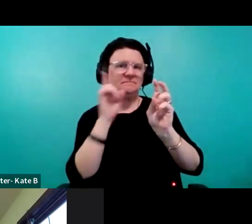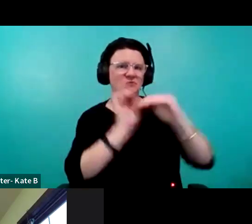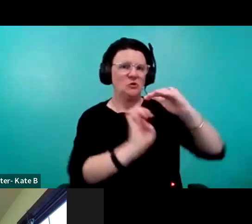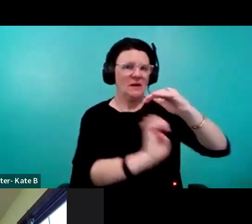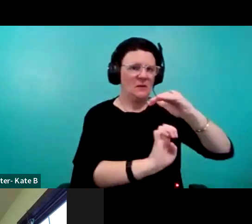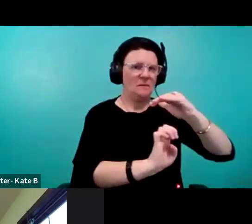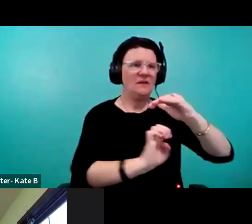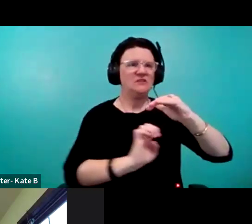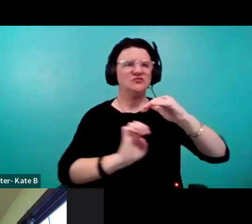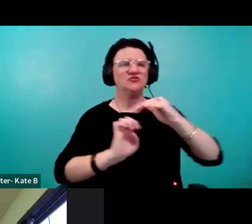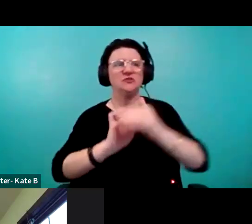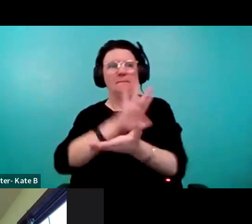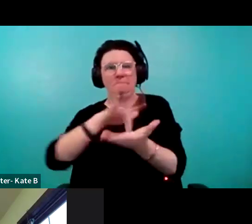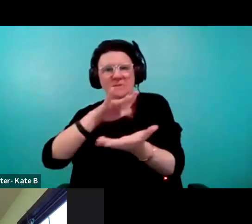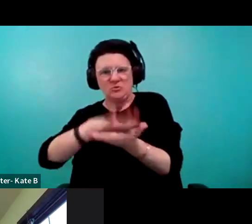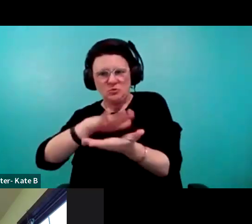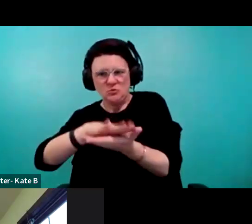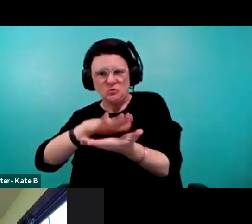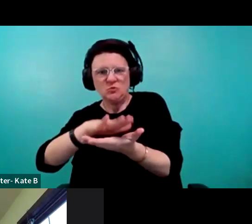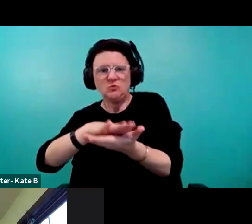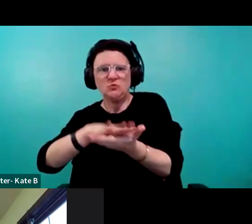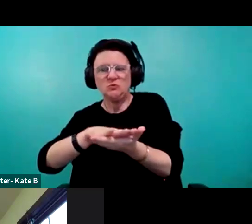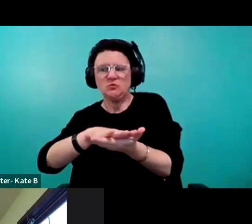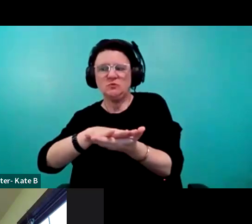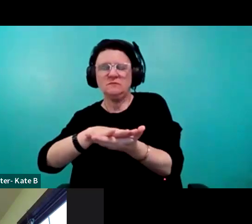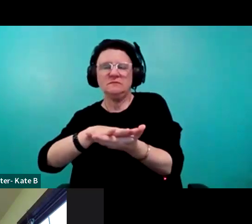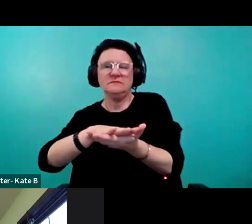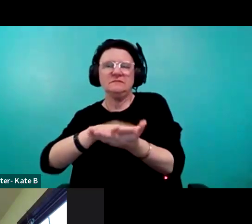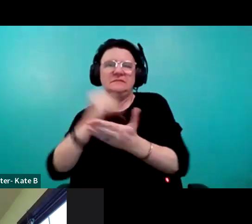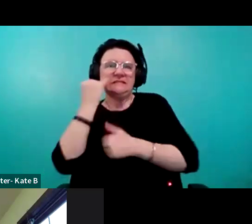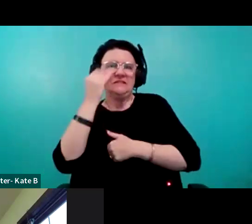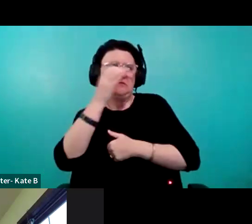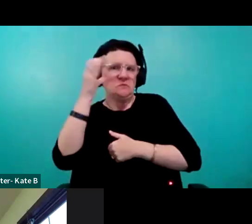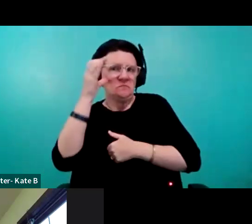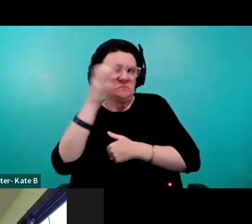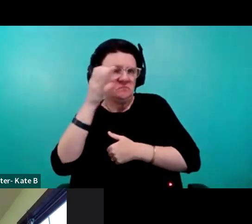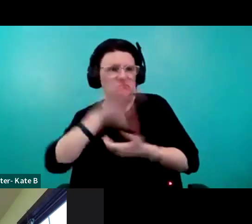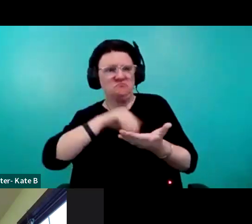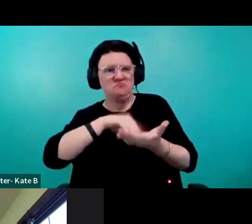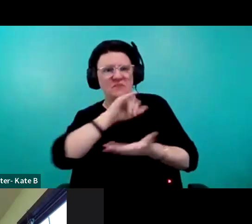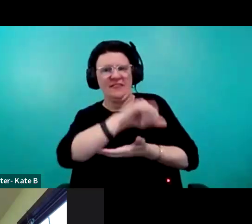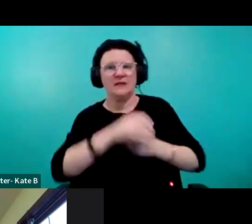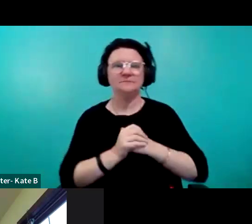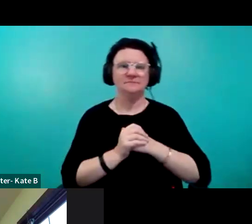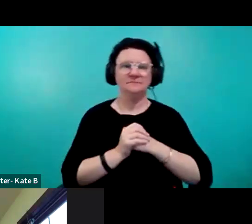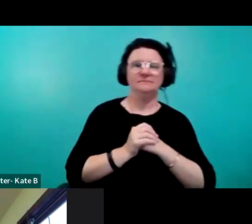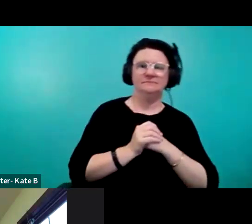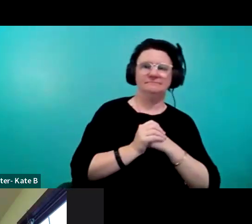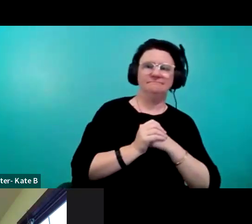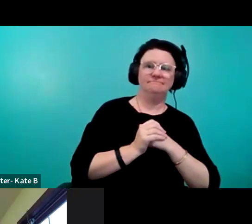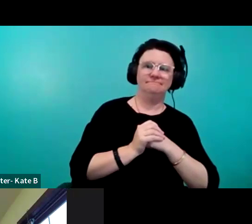elementary, secondary levels. If you're while you're listening and collecting those examples.